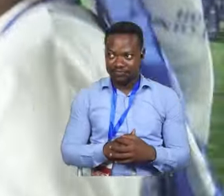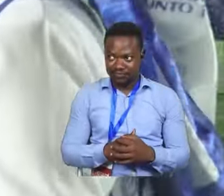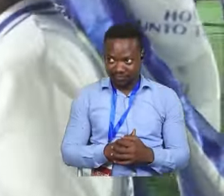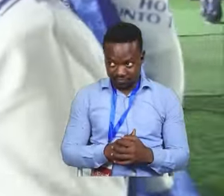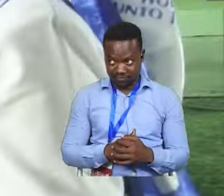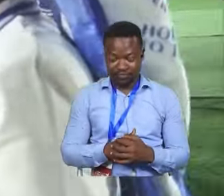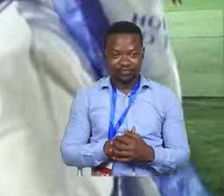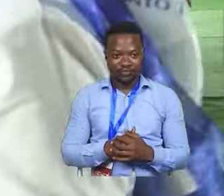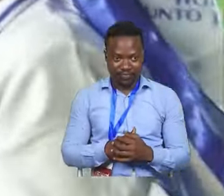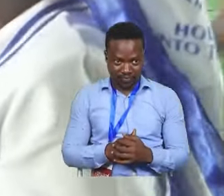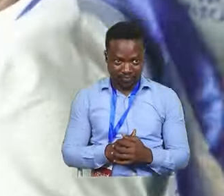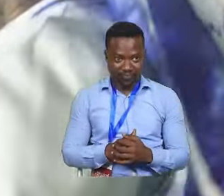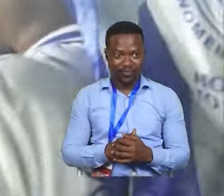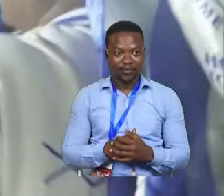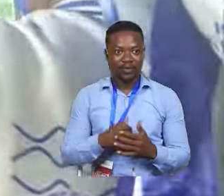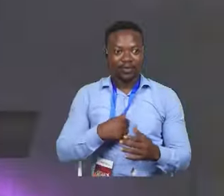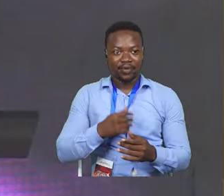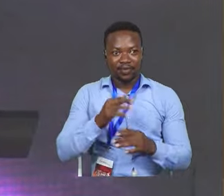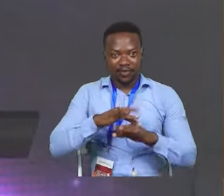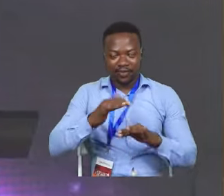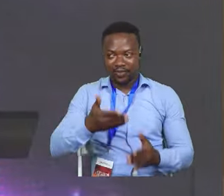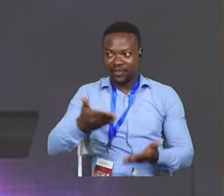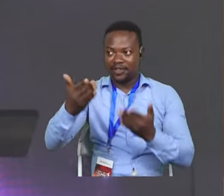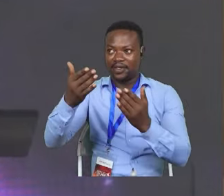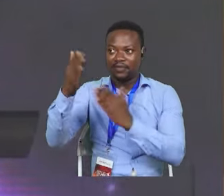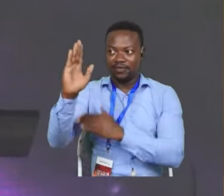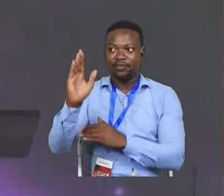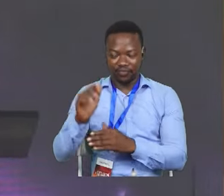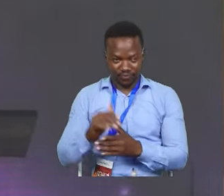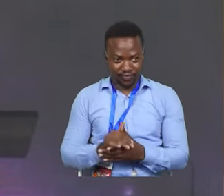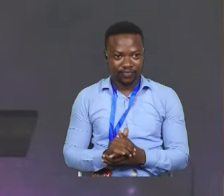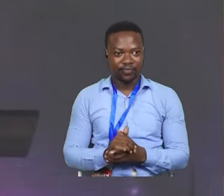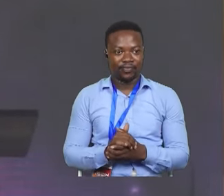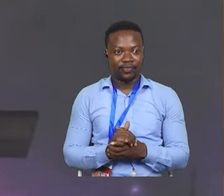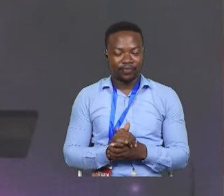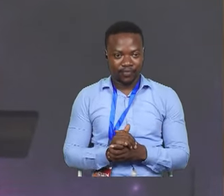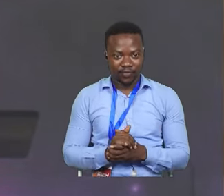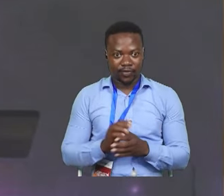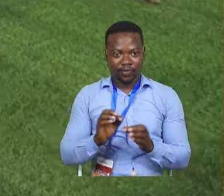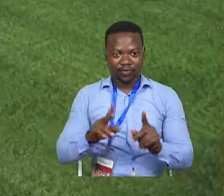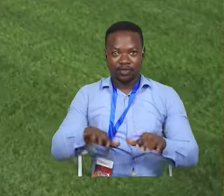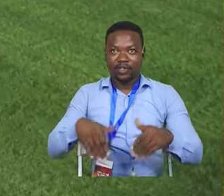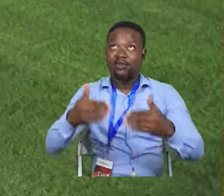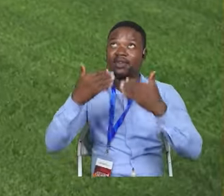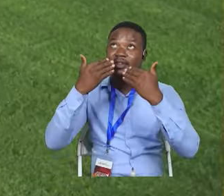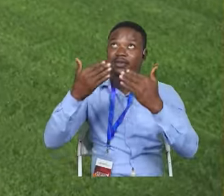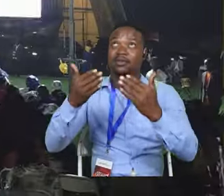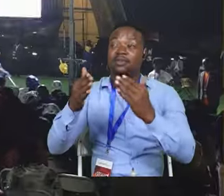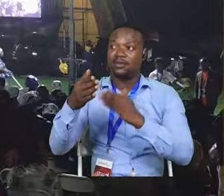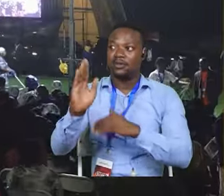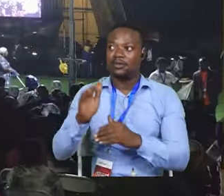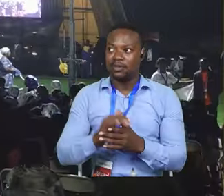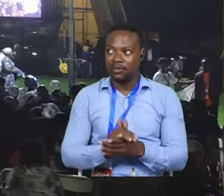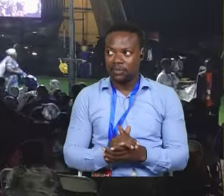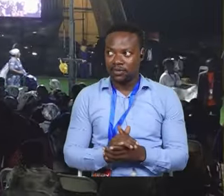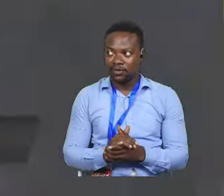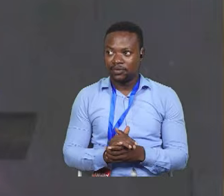We want to use this opportunity to thank the Almighty God.